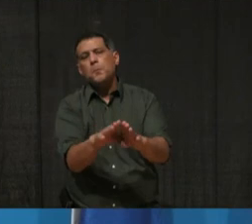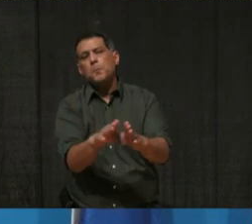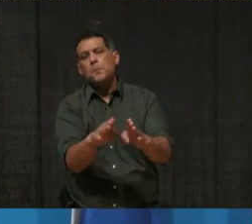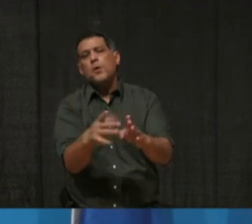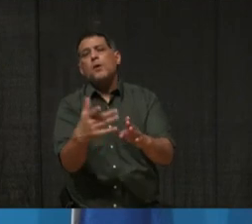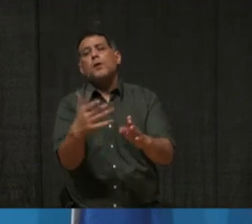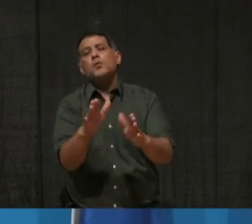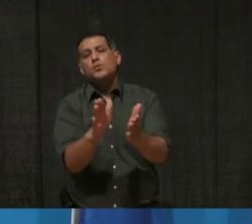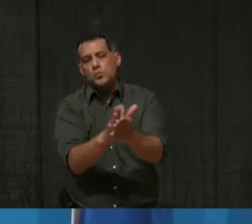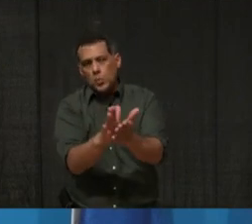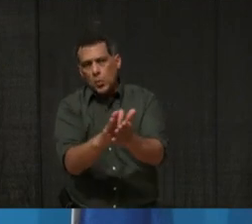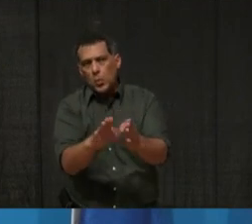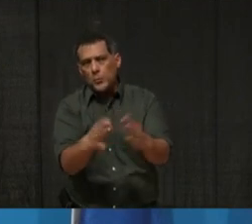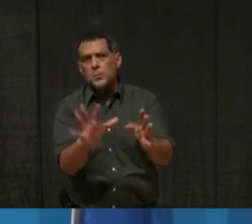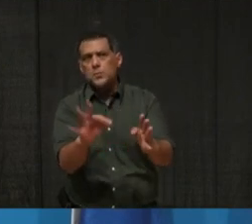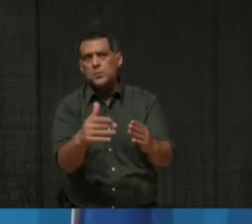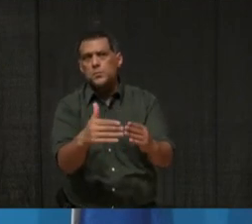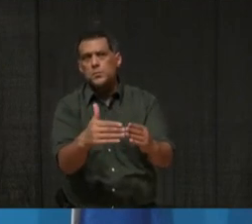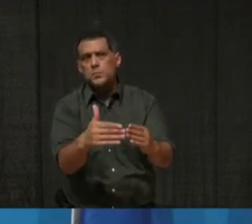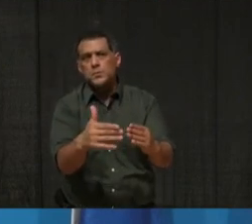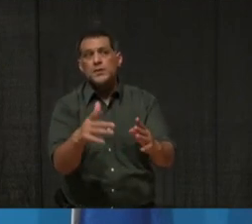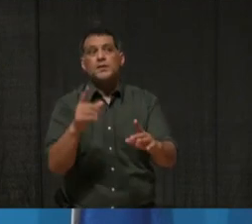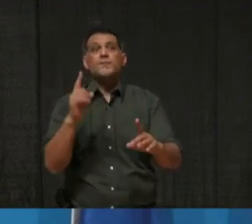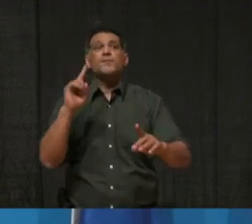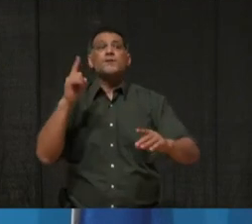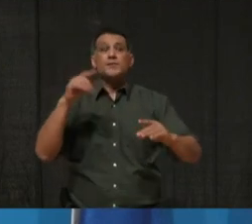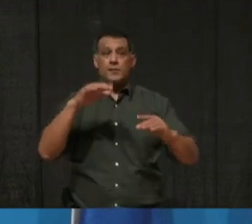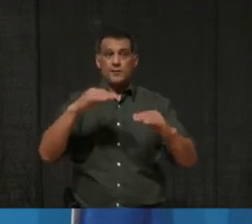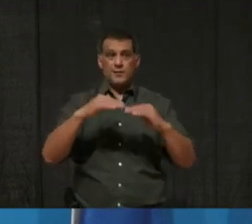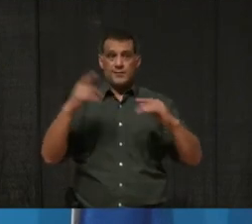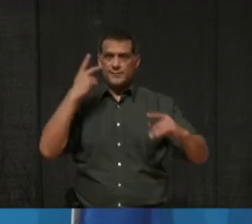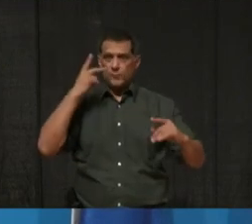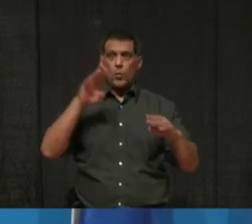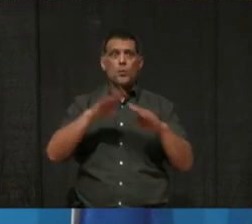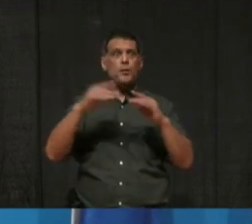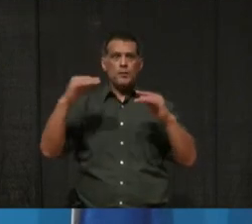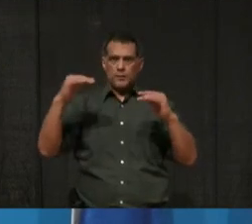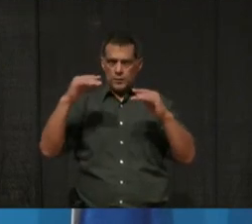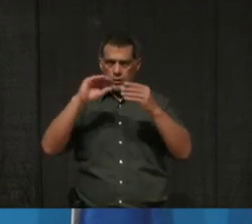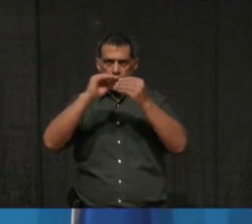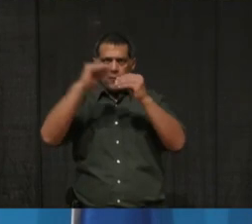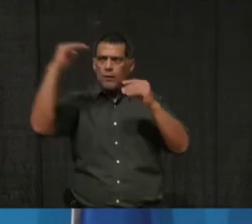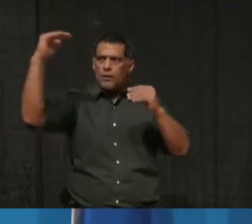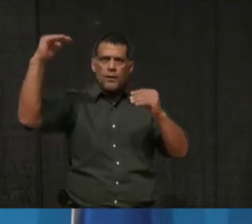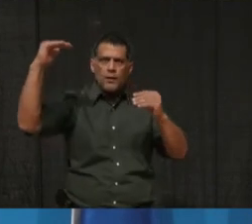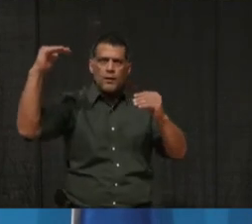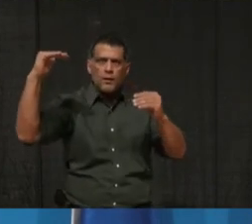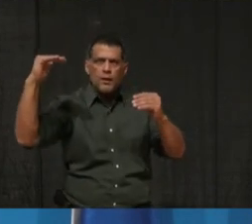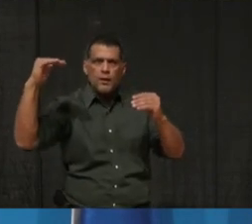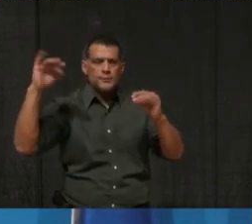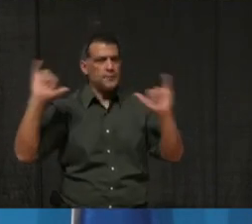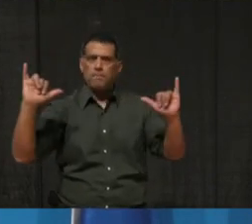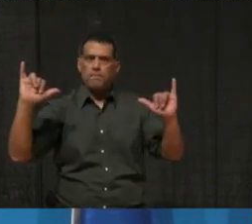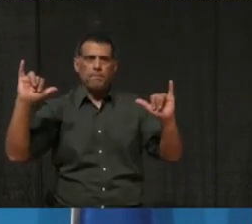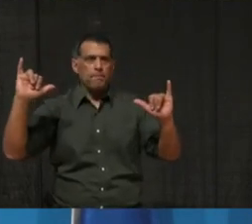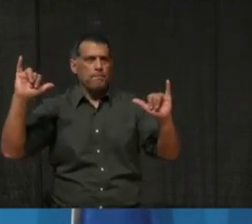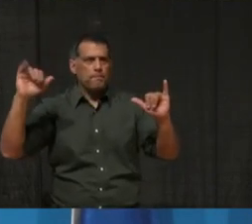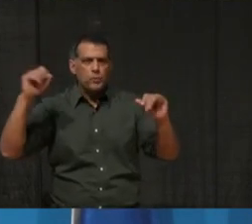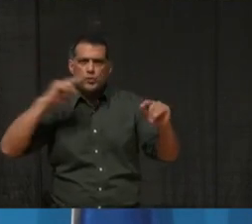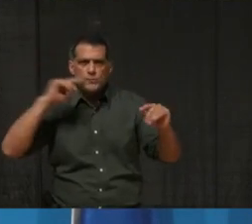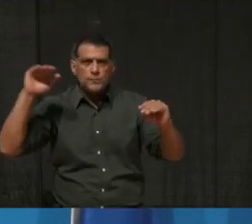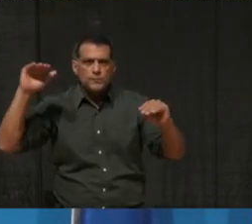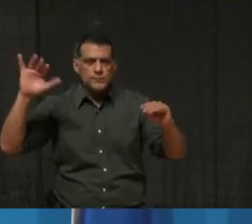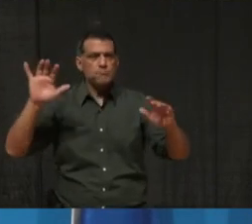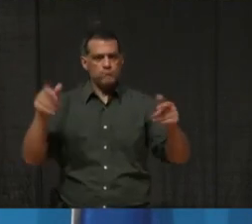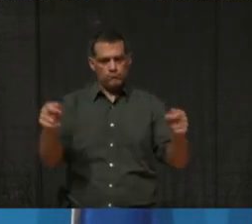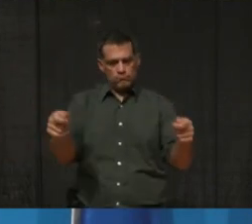know that at the levels that we are seeing currently, it was similar to November, we were able to keep on top of case and